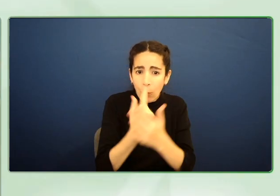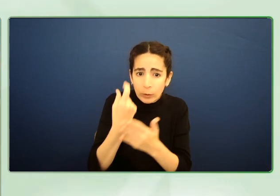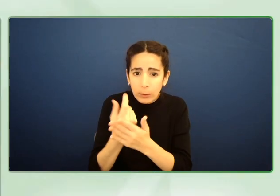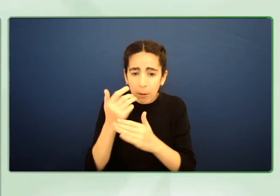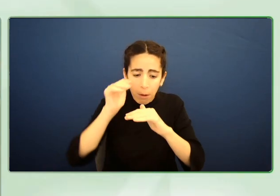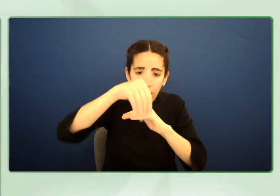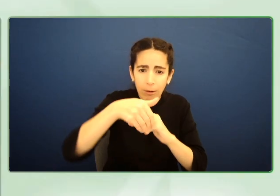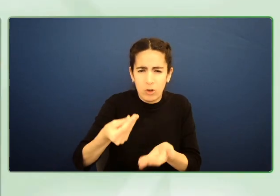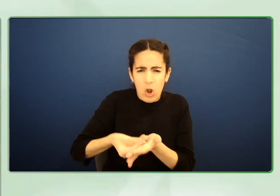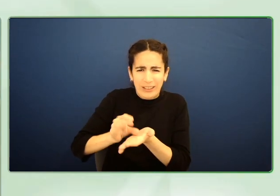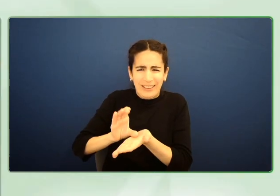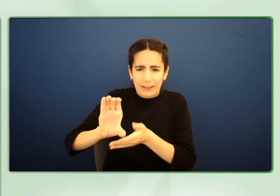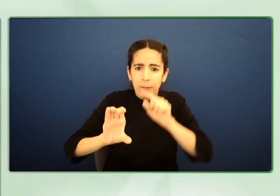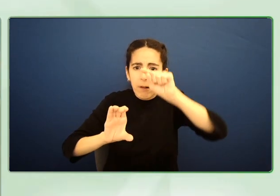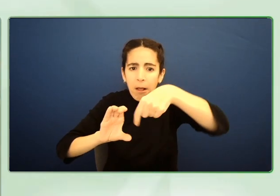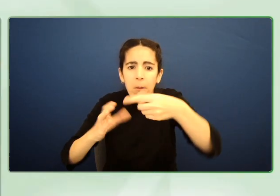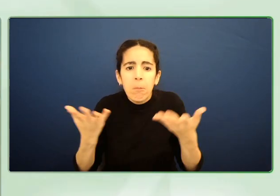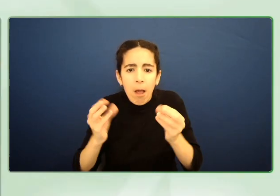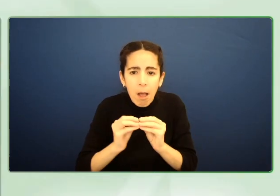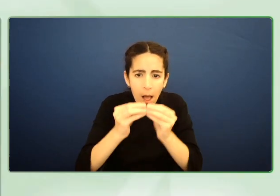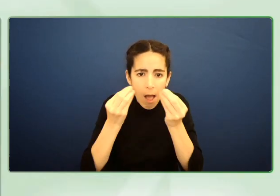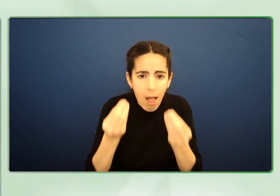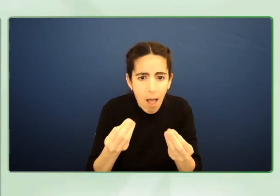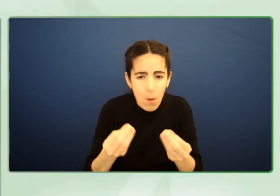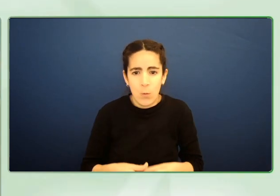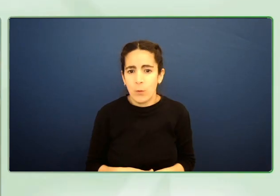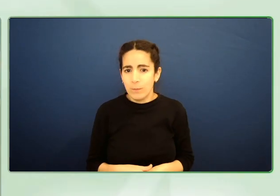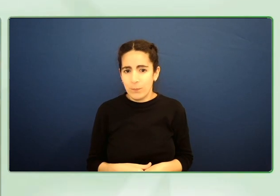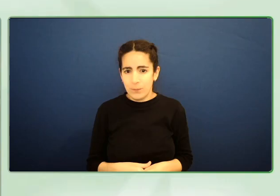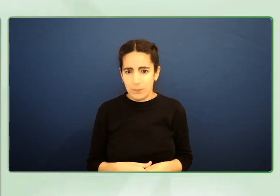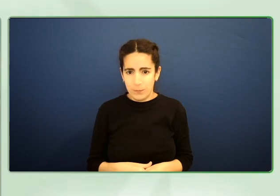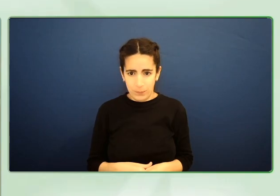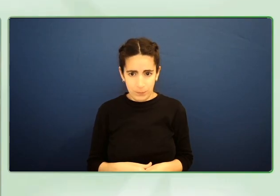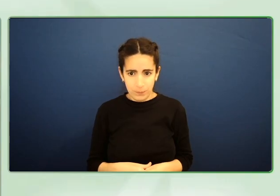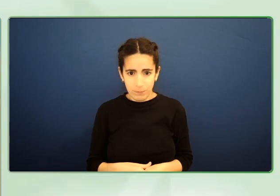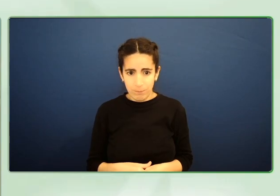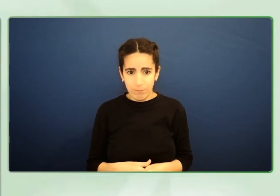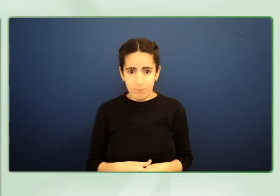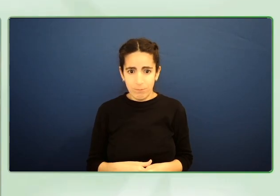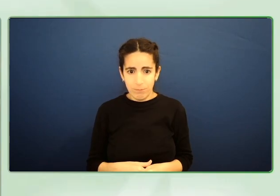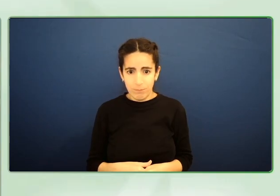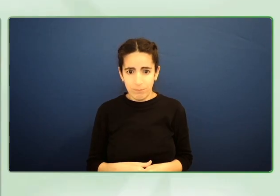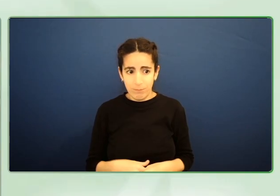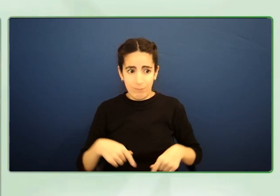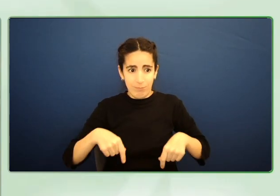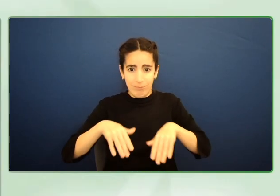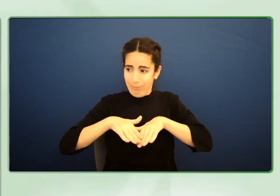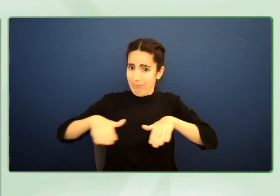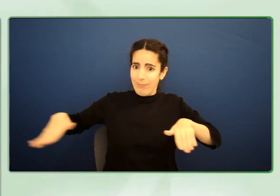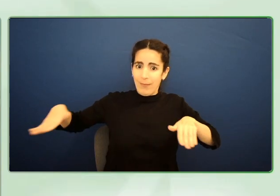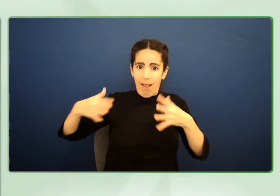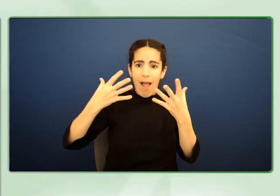of, the lifespan that we are representing on this table, because it is true that it's by setting